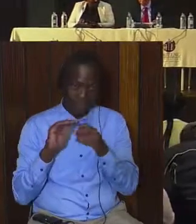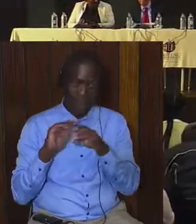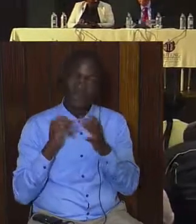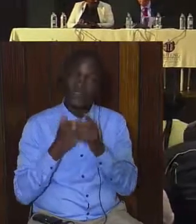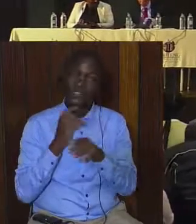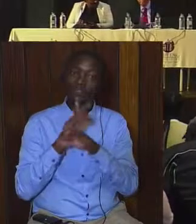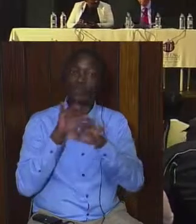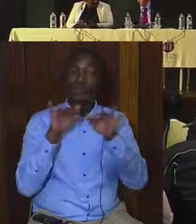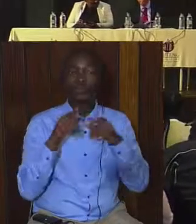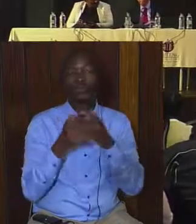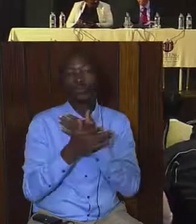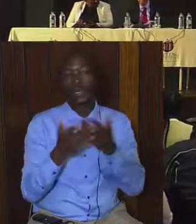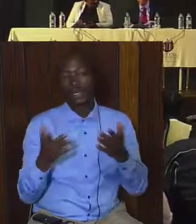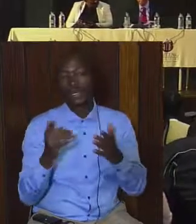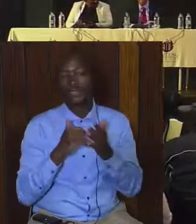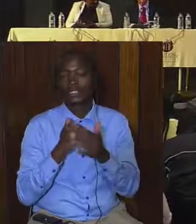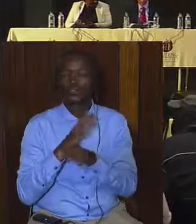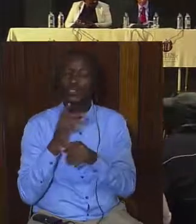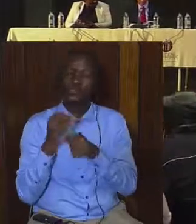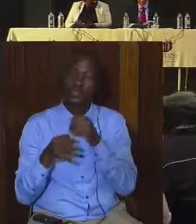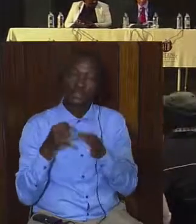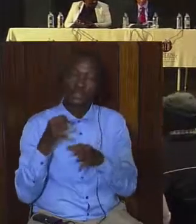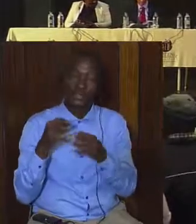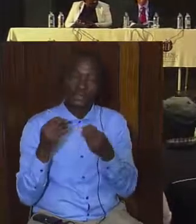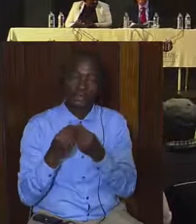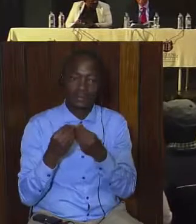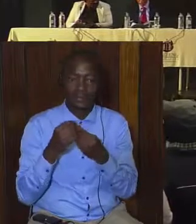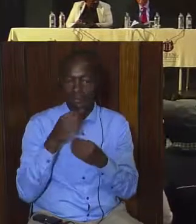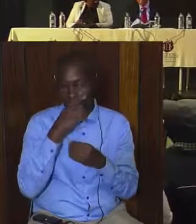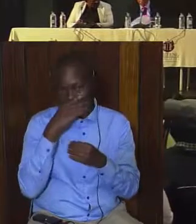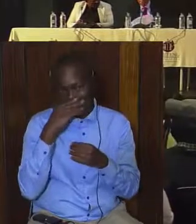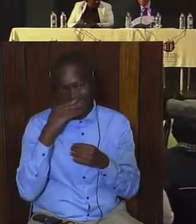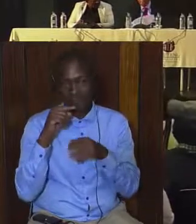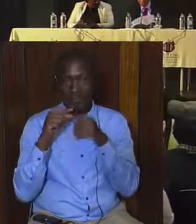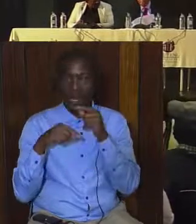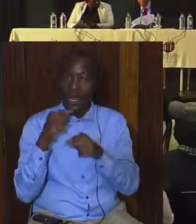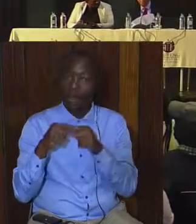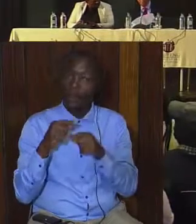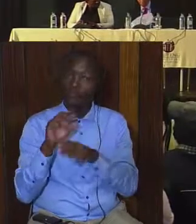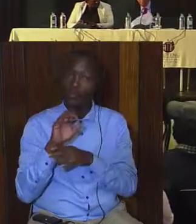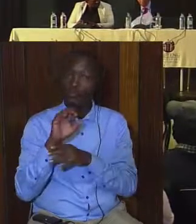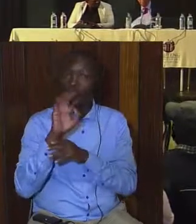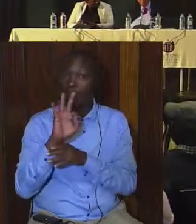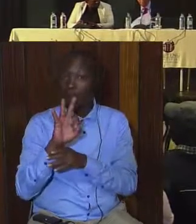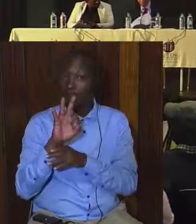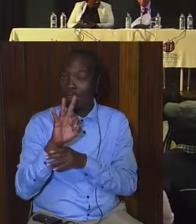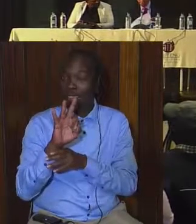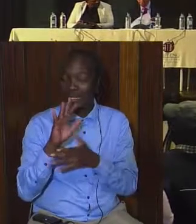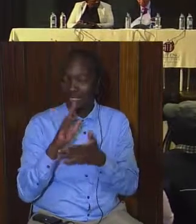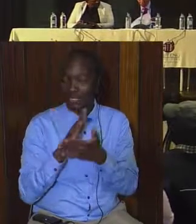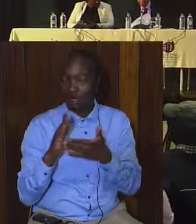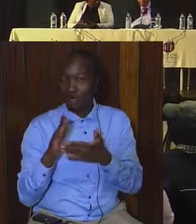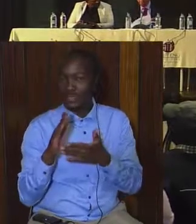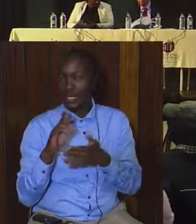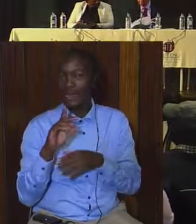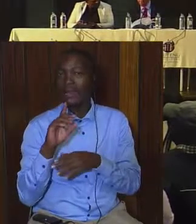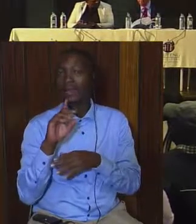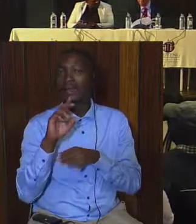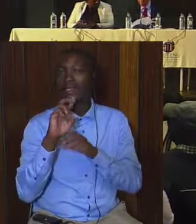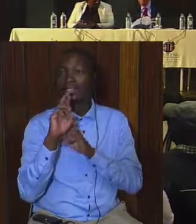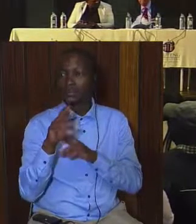here, I just wanted to explain something. In terms of, we're talking about a third quarter report. So let me just explain very